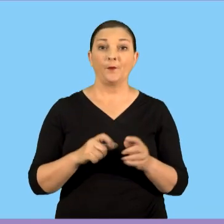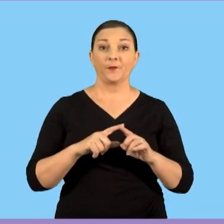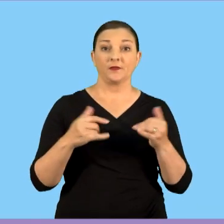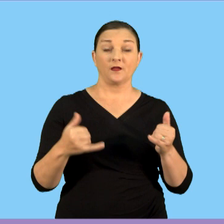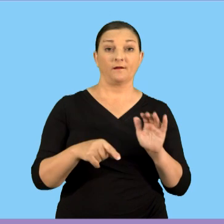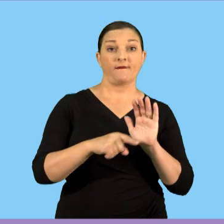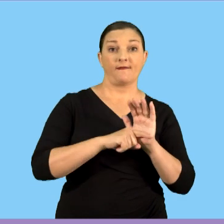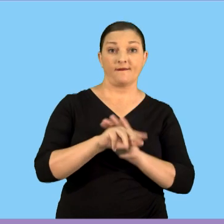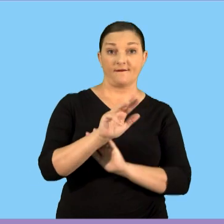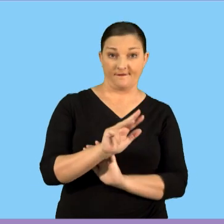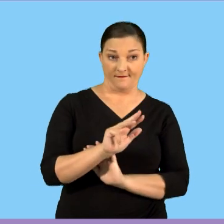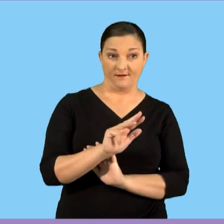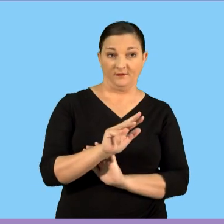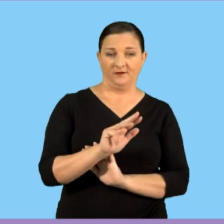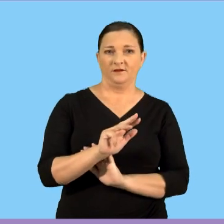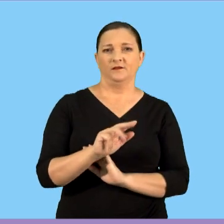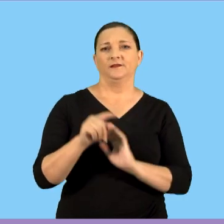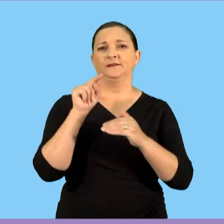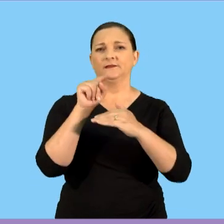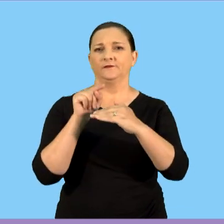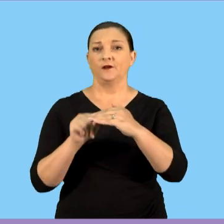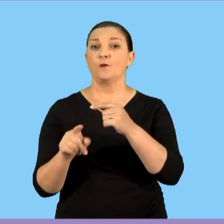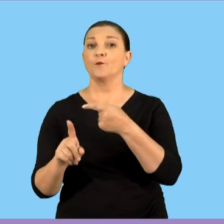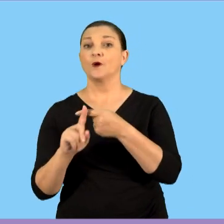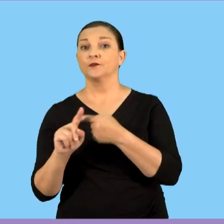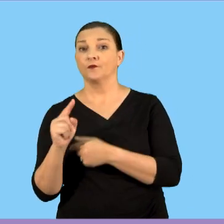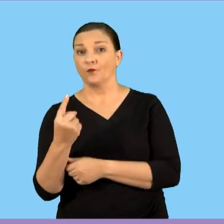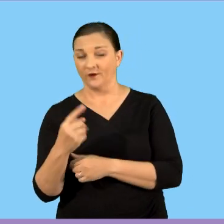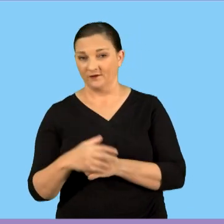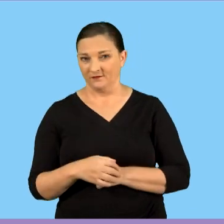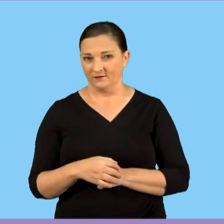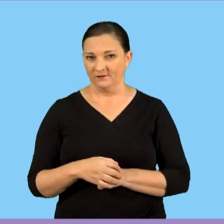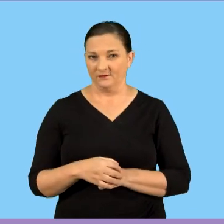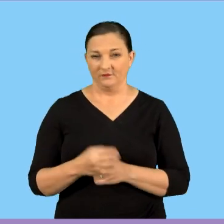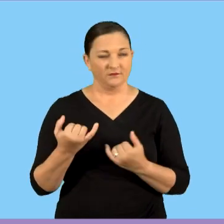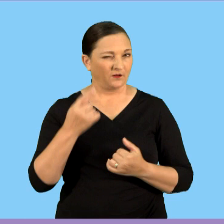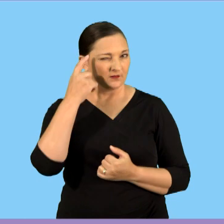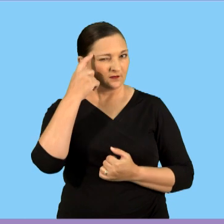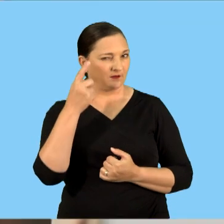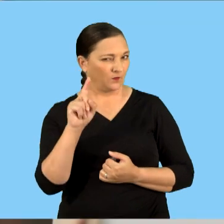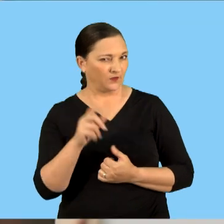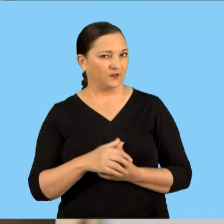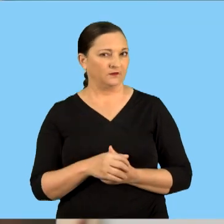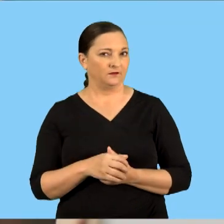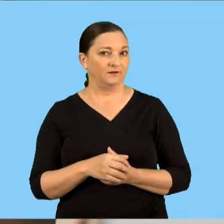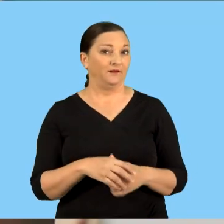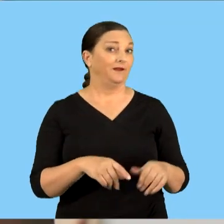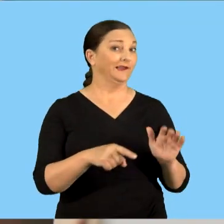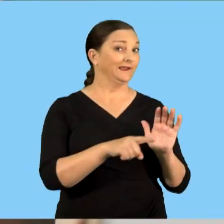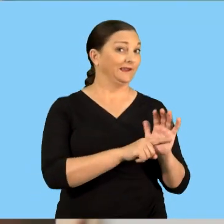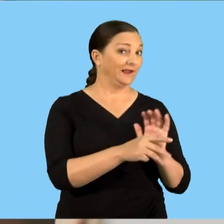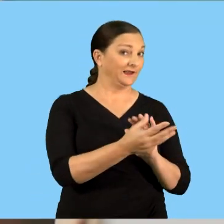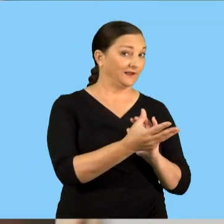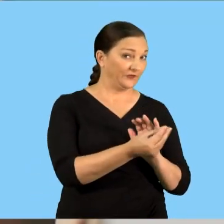now I have a negative 9 divided by a positive 1. There's two things that you can think of here. We are dividing